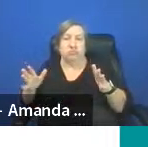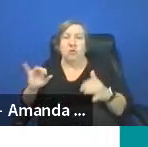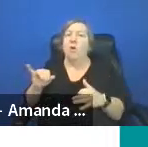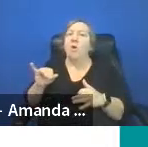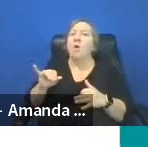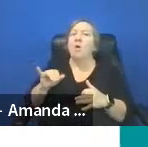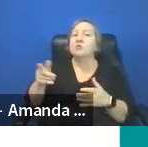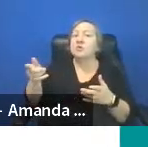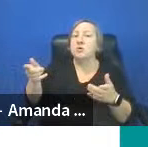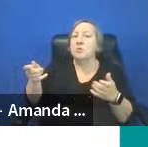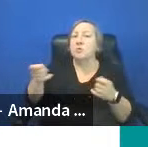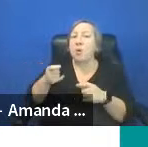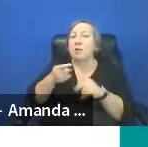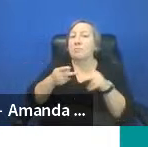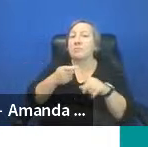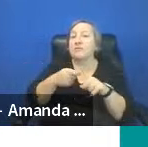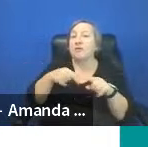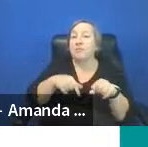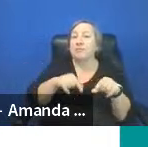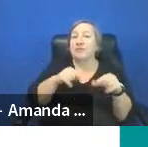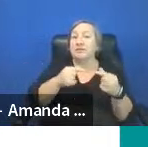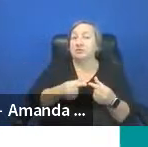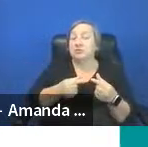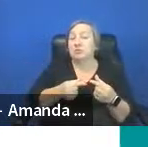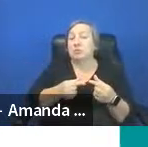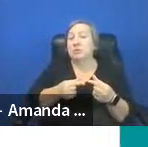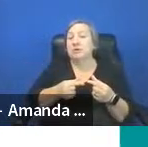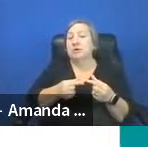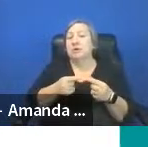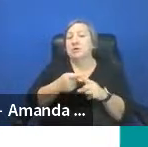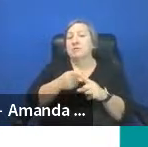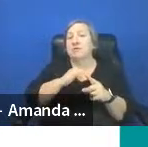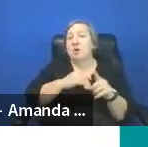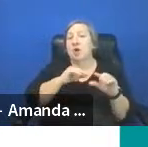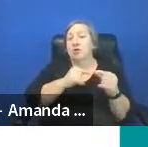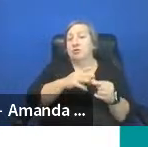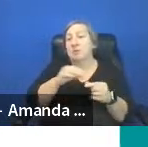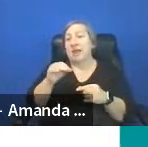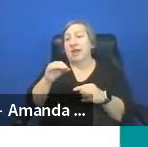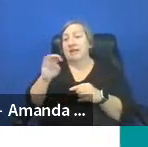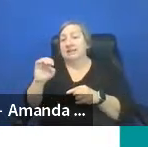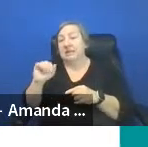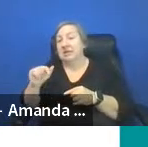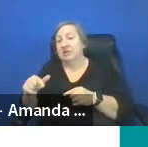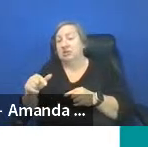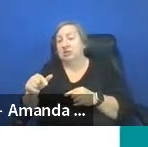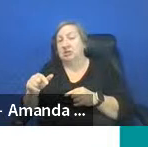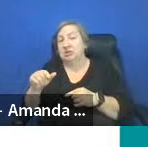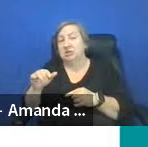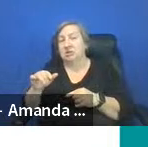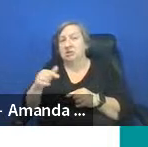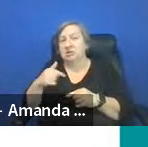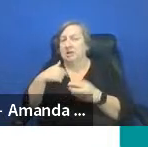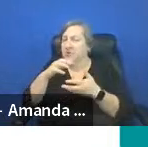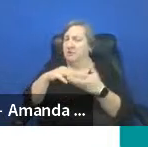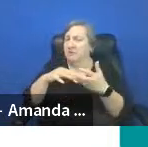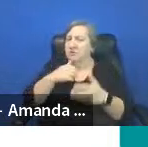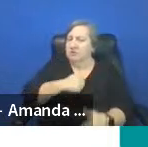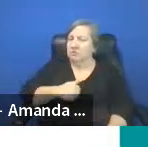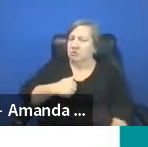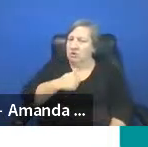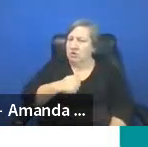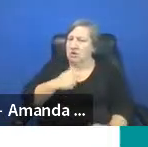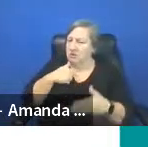pulling people for this group from our group and from the equity group? Is that what you're saying? I'm confused. I apologize.